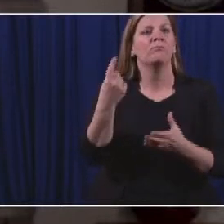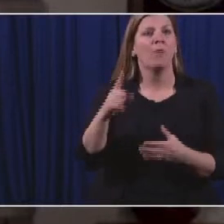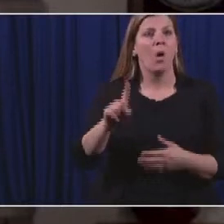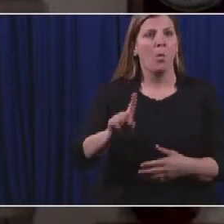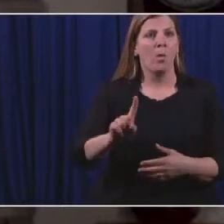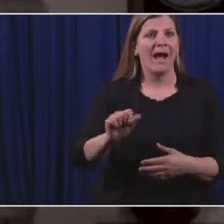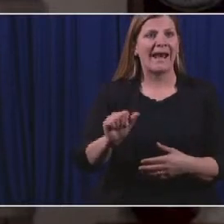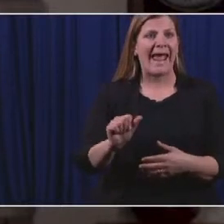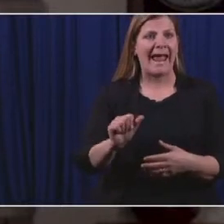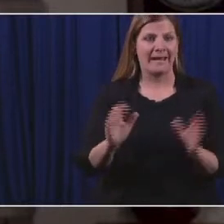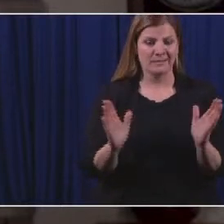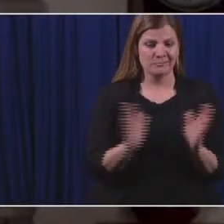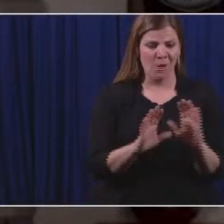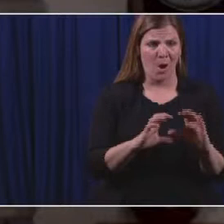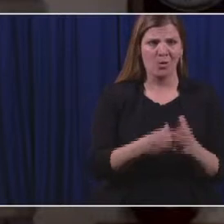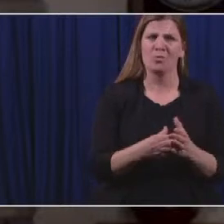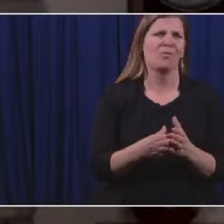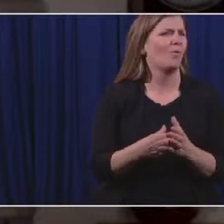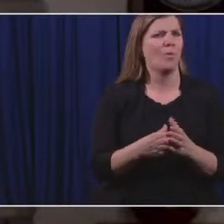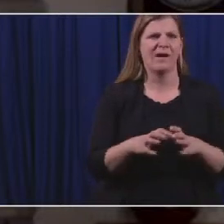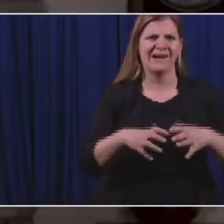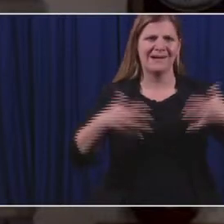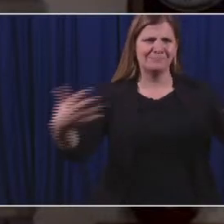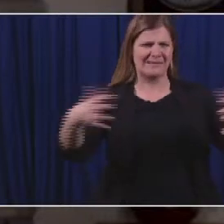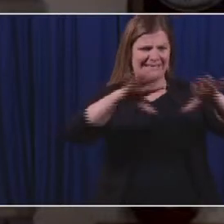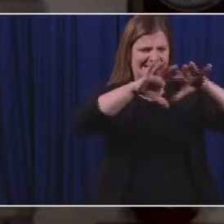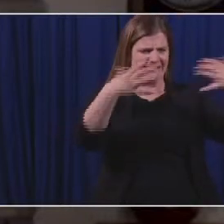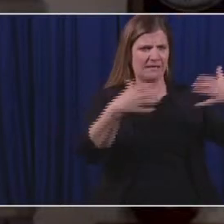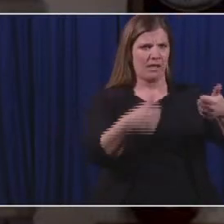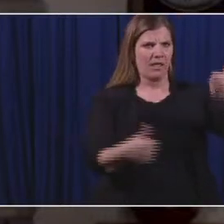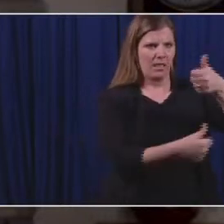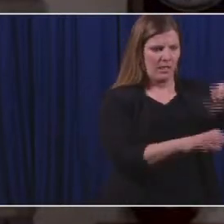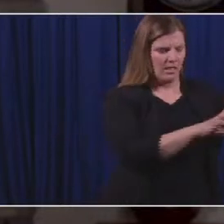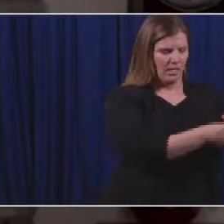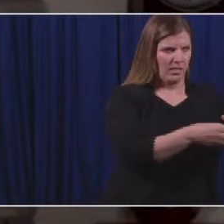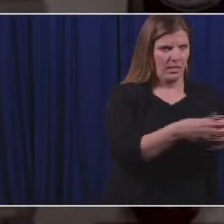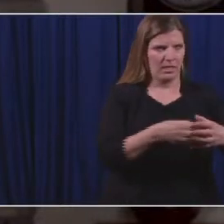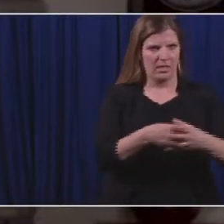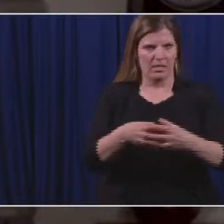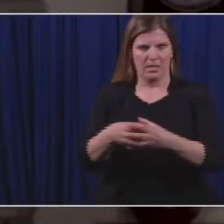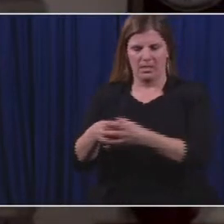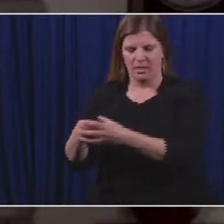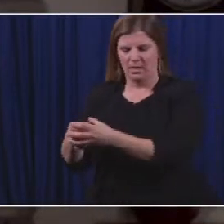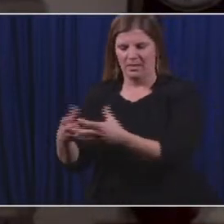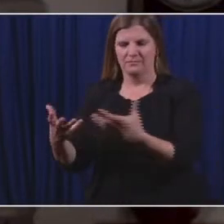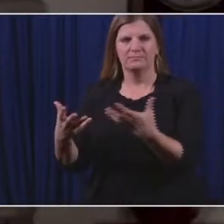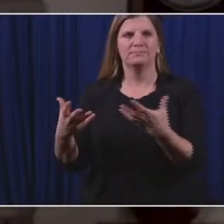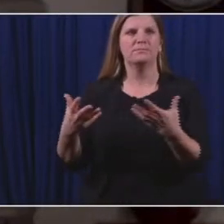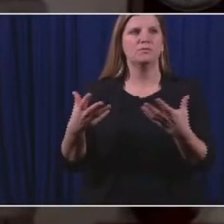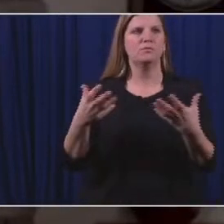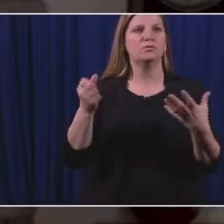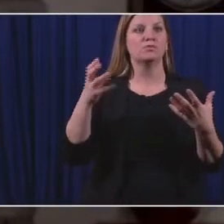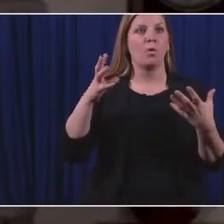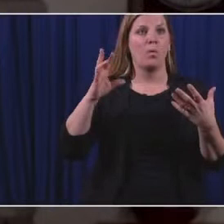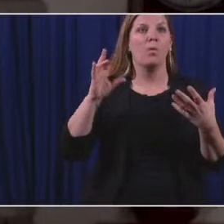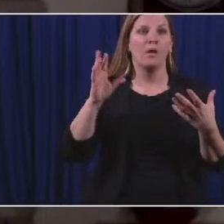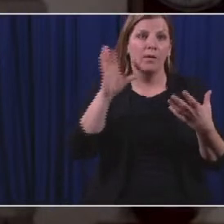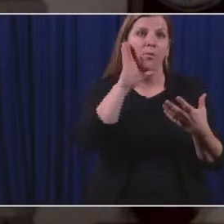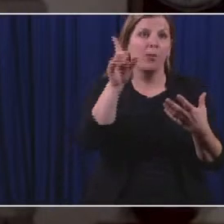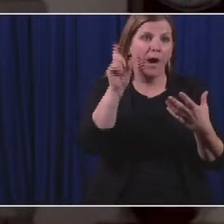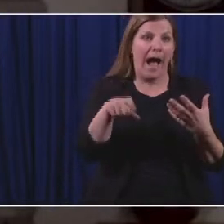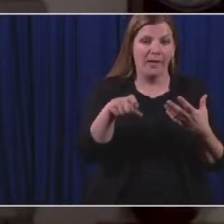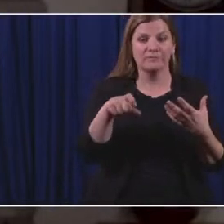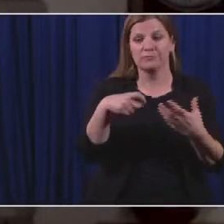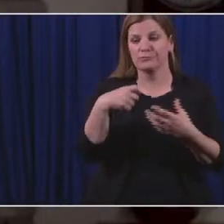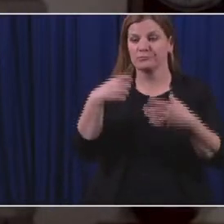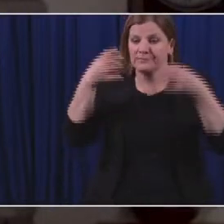a while getting through group 1A. And, the judgment calls that will be made in regard